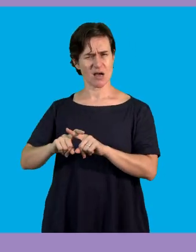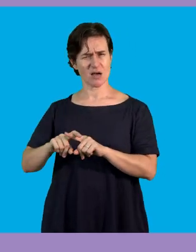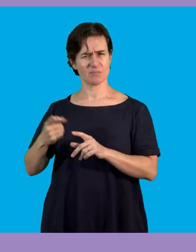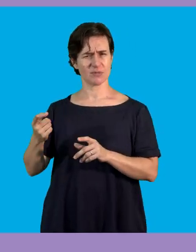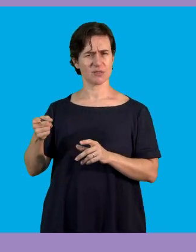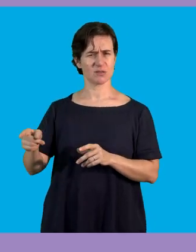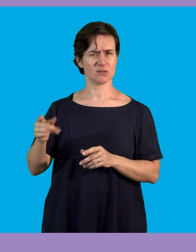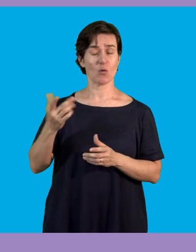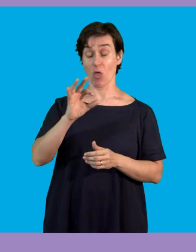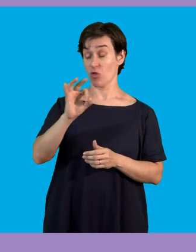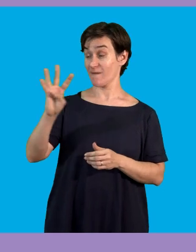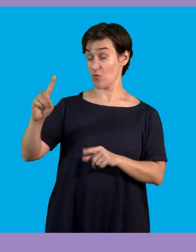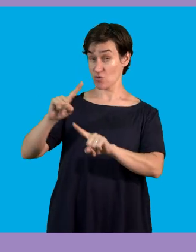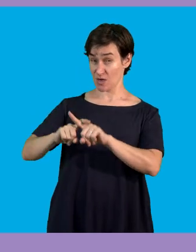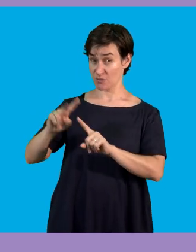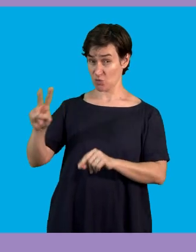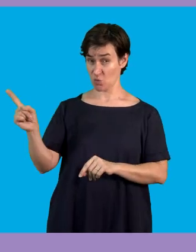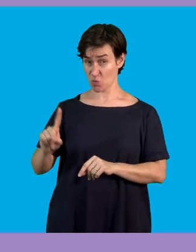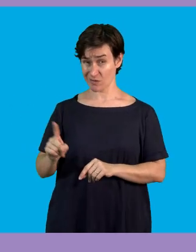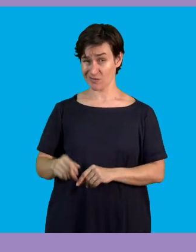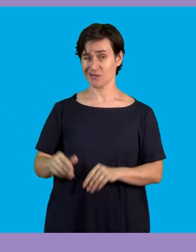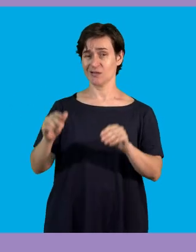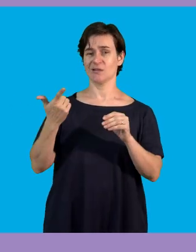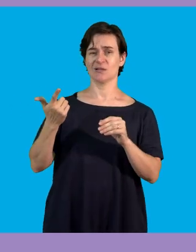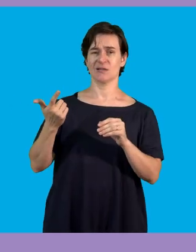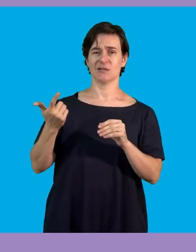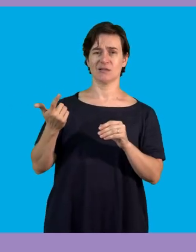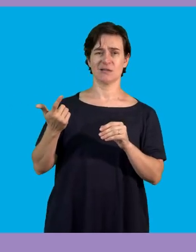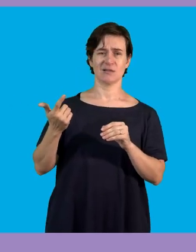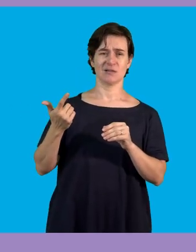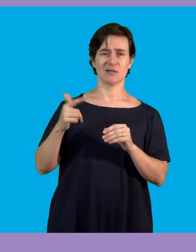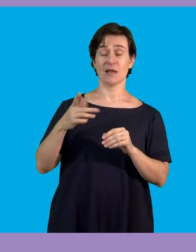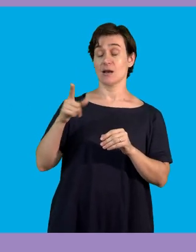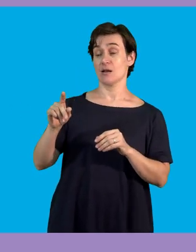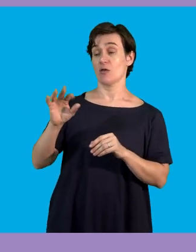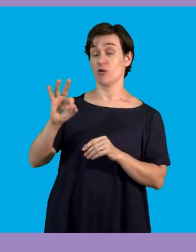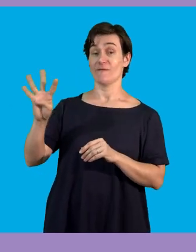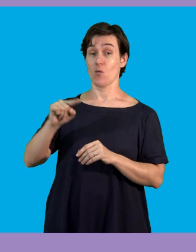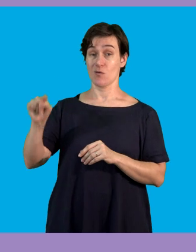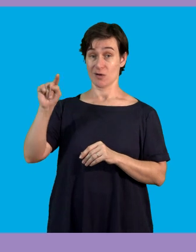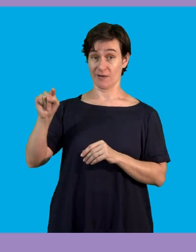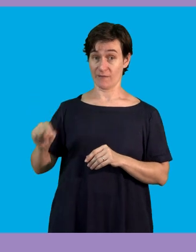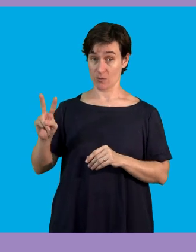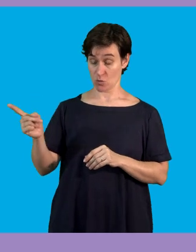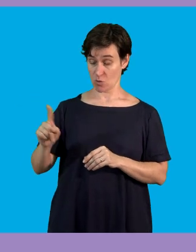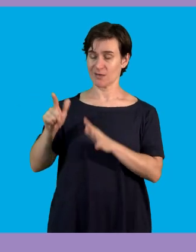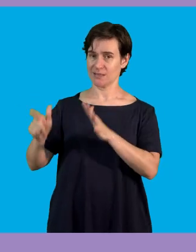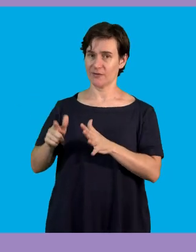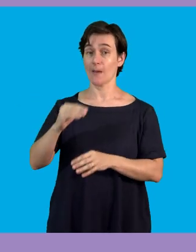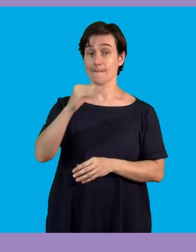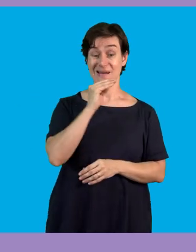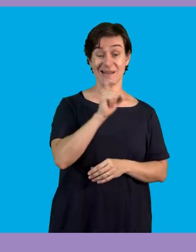x, and 34 divided by 2 is 17. So our value of x there